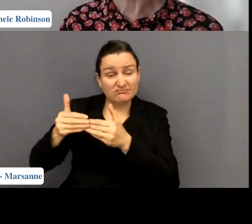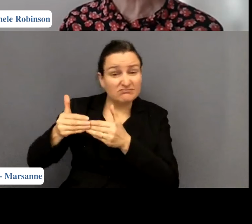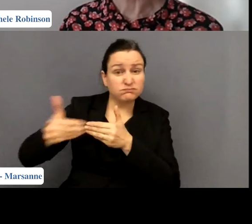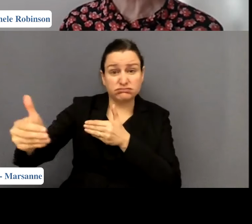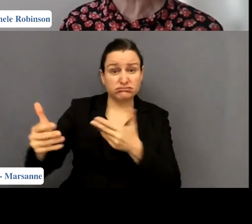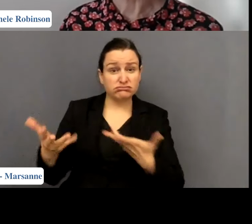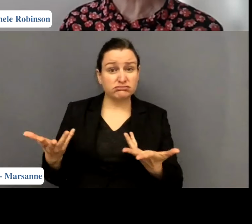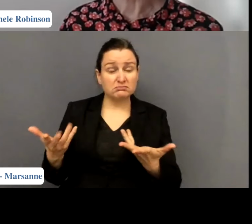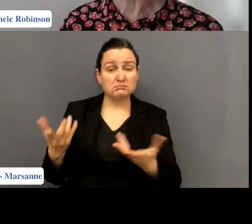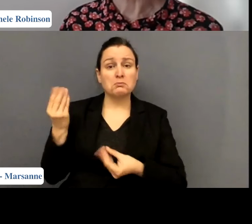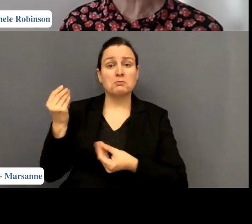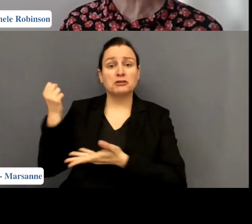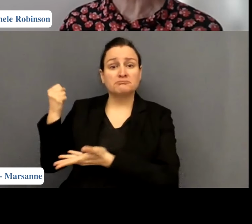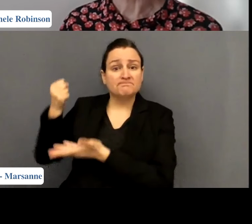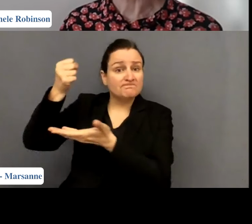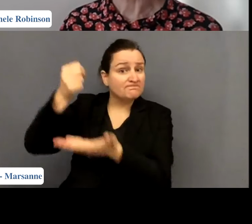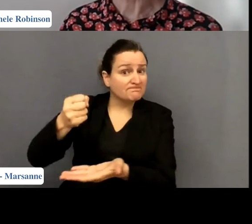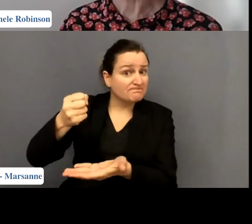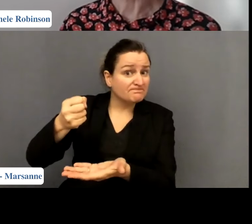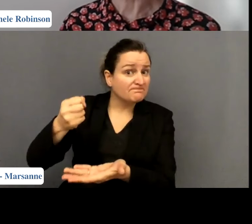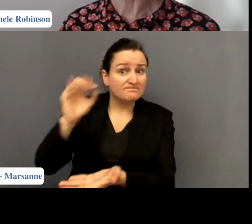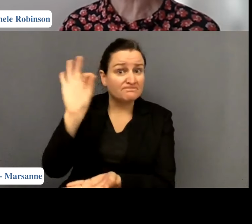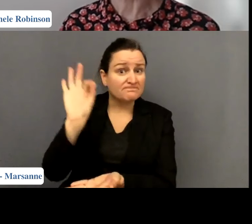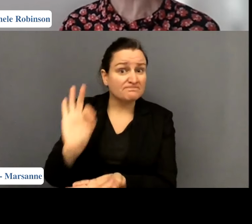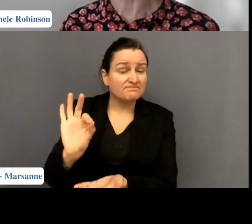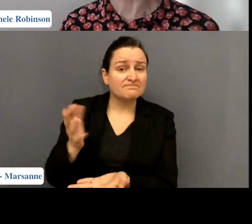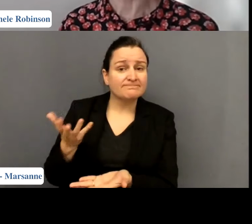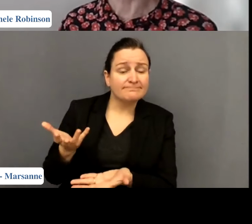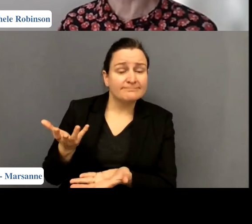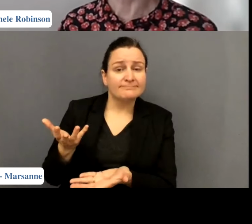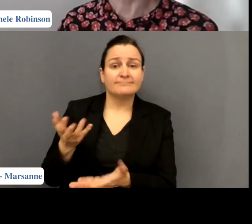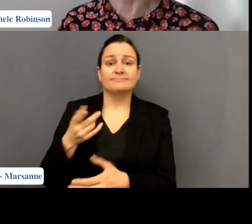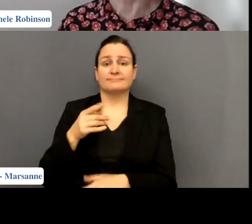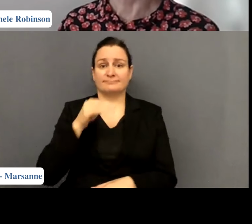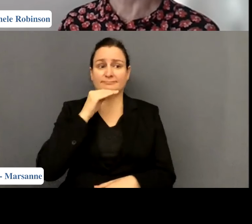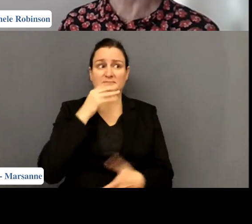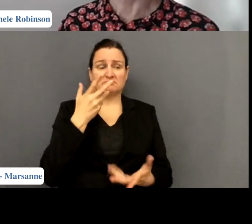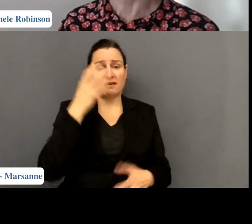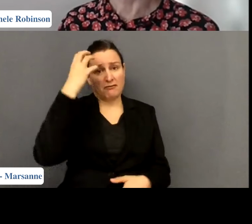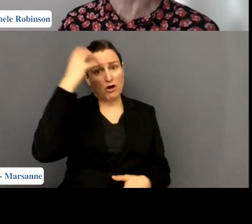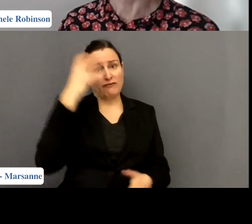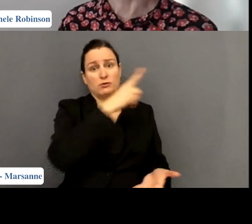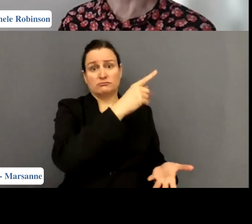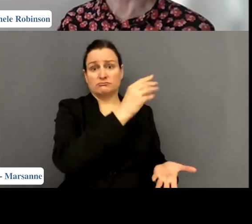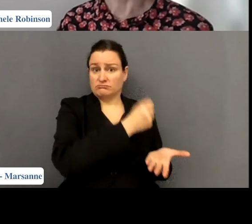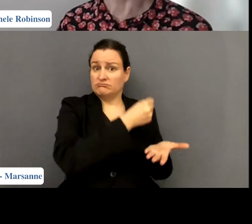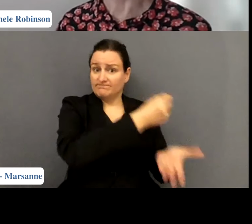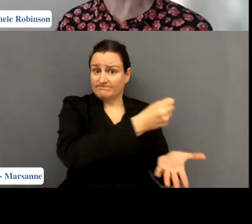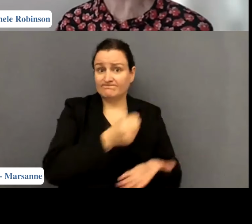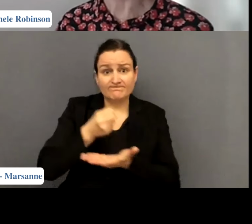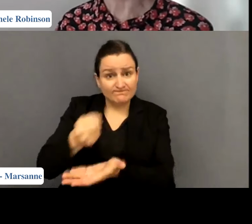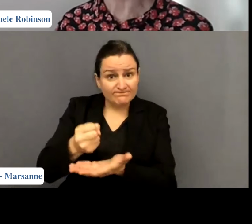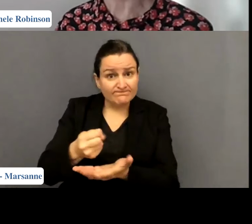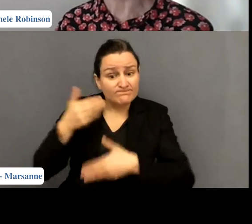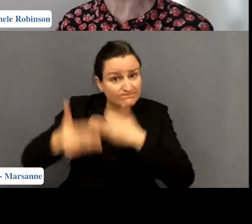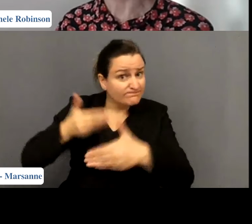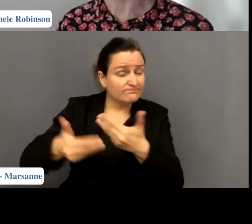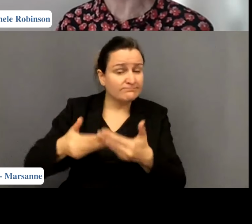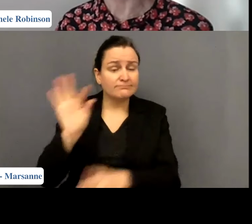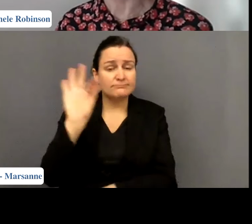these initiatives is institutionalized? So I'd be really interested to hear from Claudia and Teresa about how